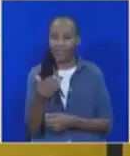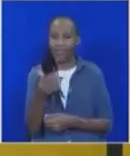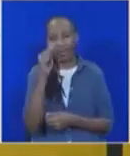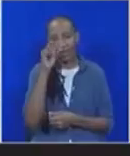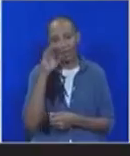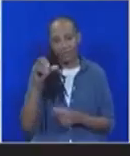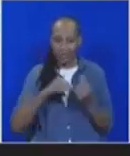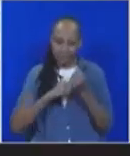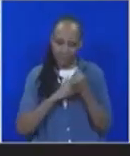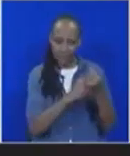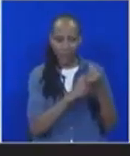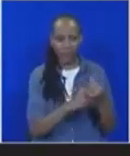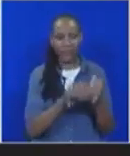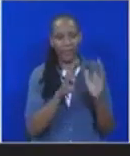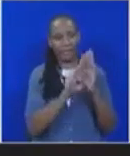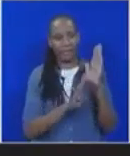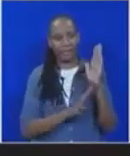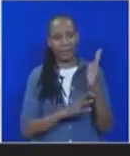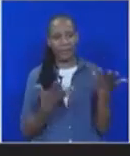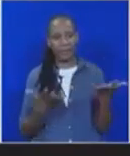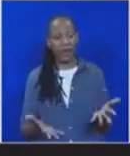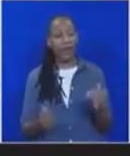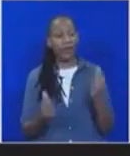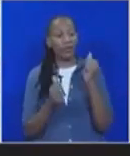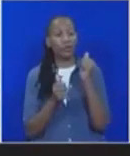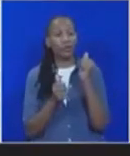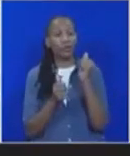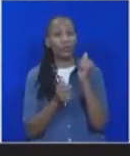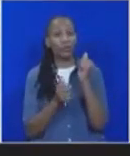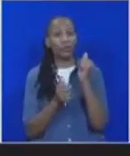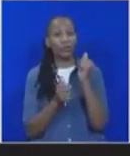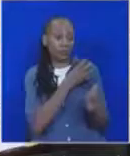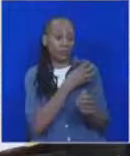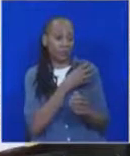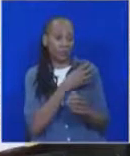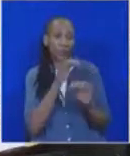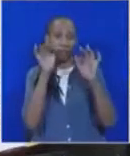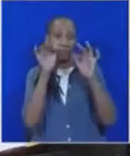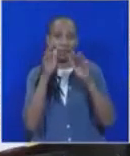I now recognize the Honourable the Deputy Minister of Public Works.